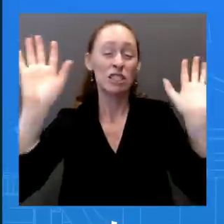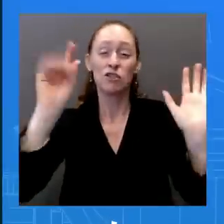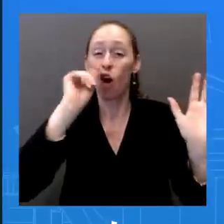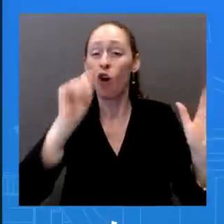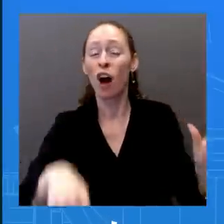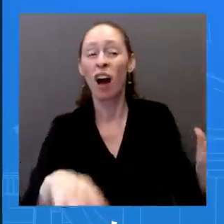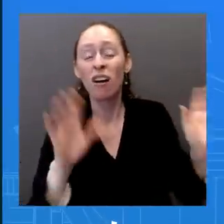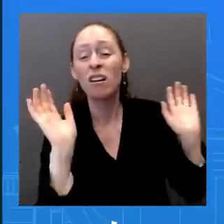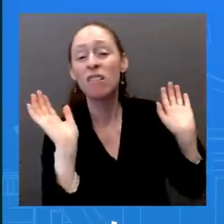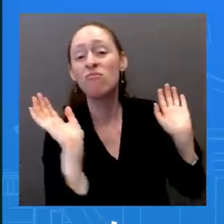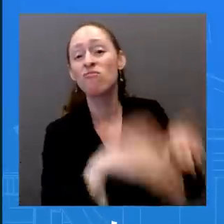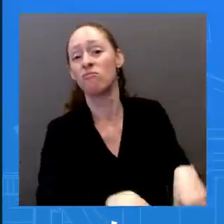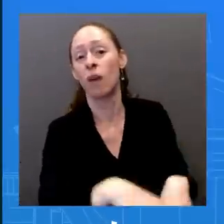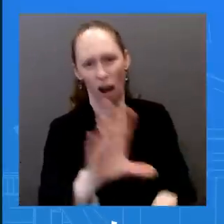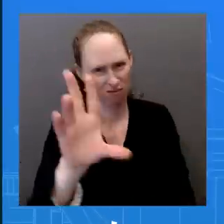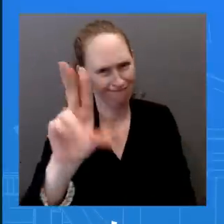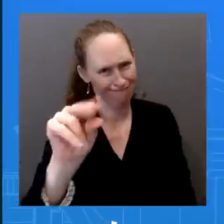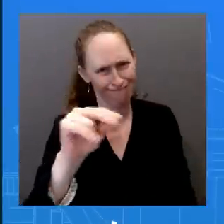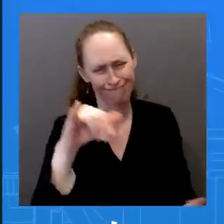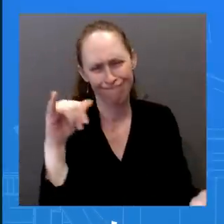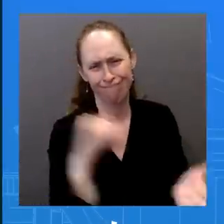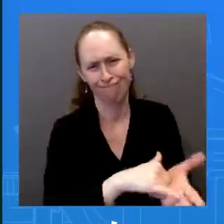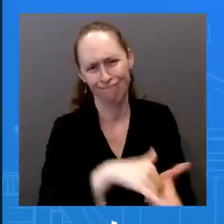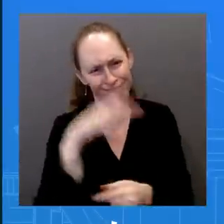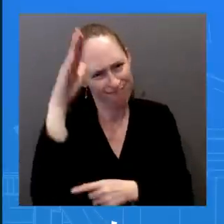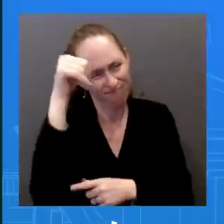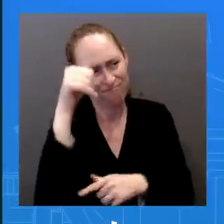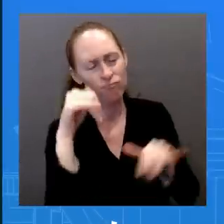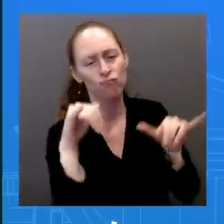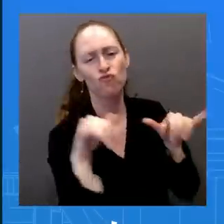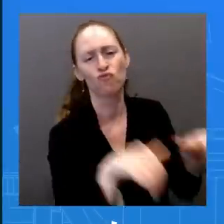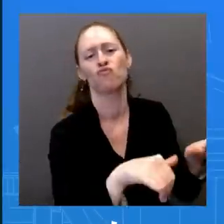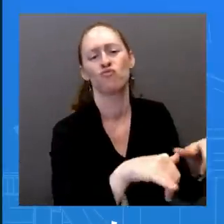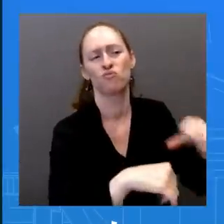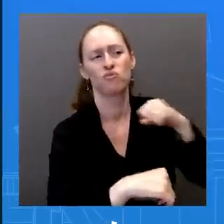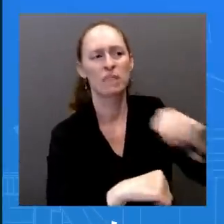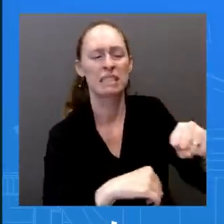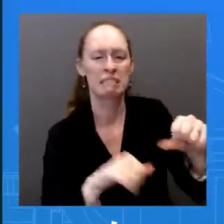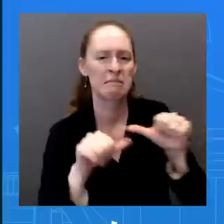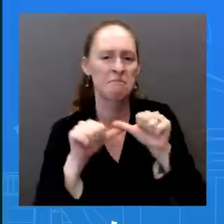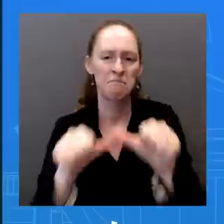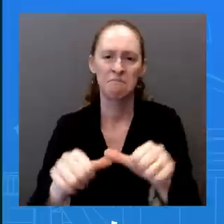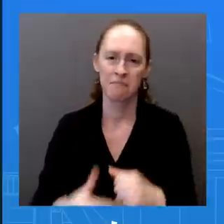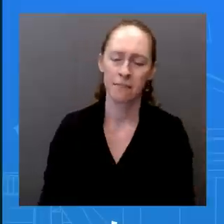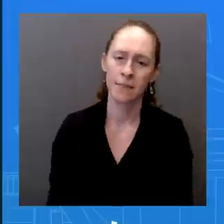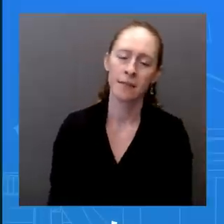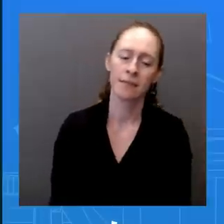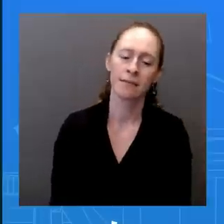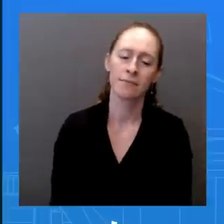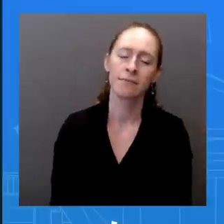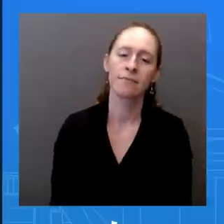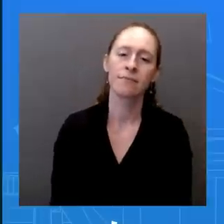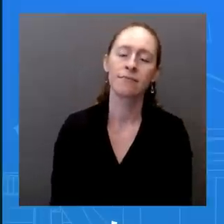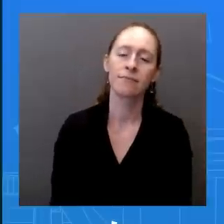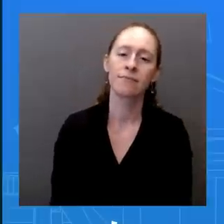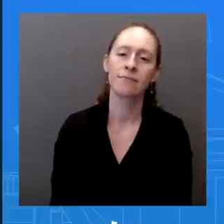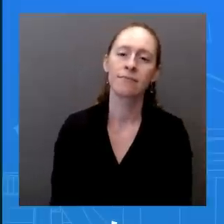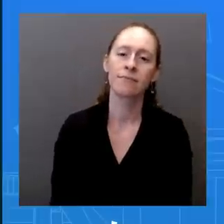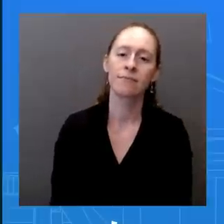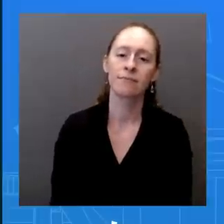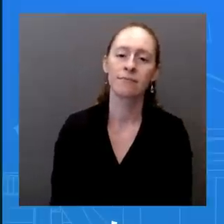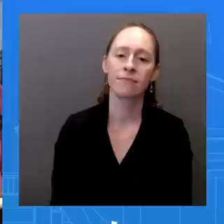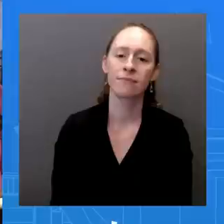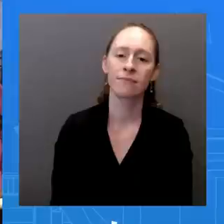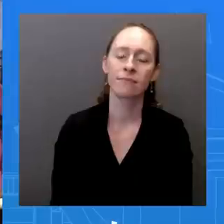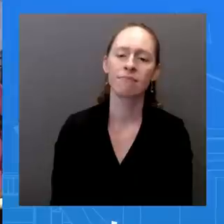aggression and to continue making gains. Yeah. Jake, can you walk us through how the President's explicit commitment to U.S.